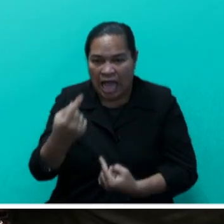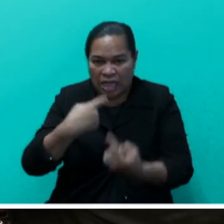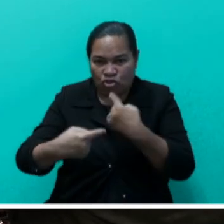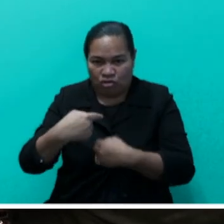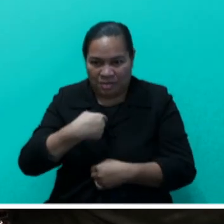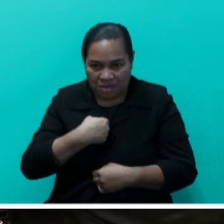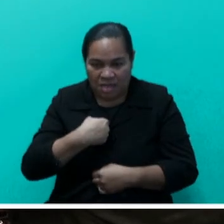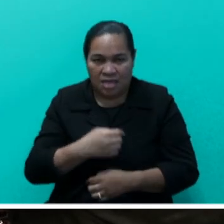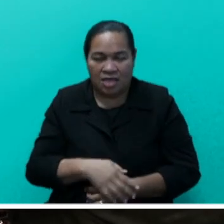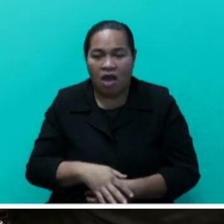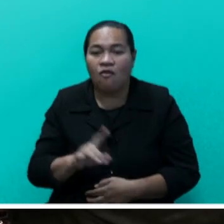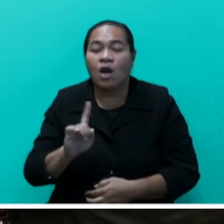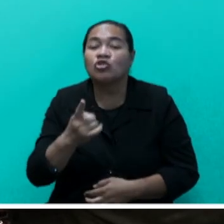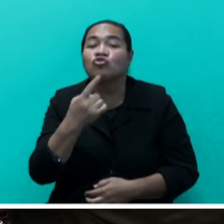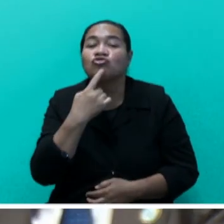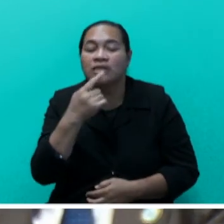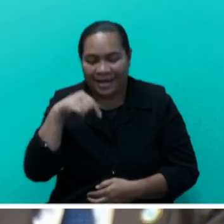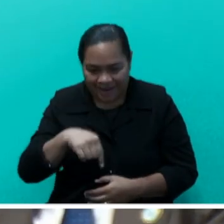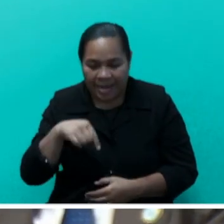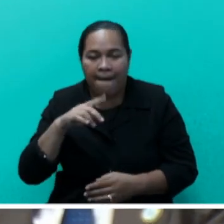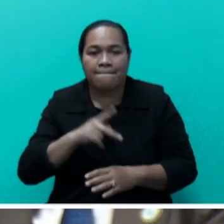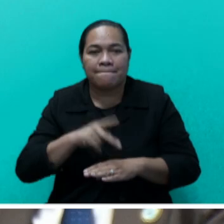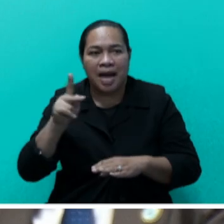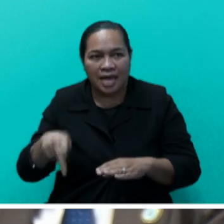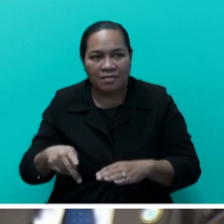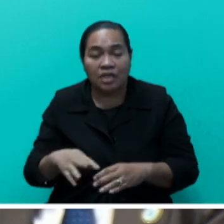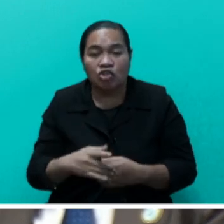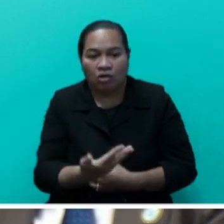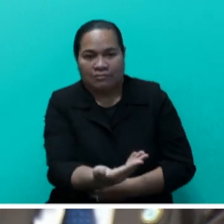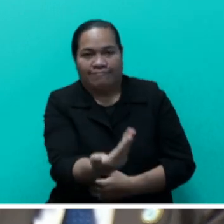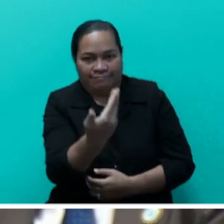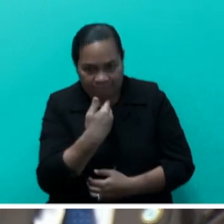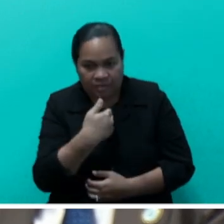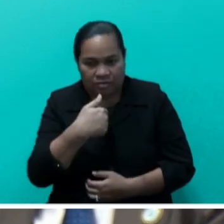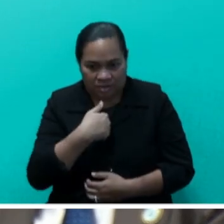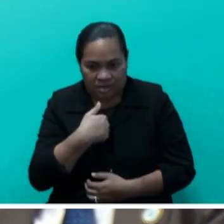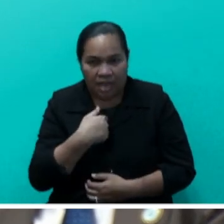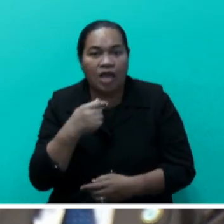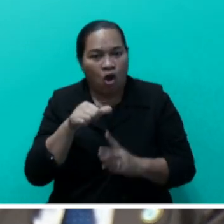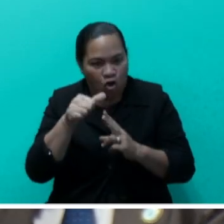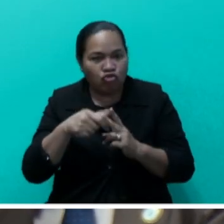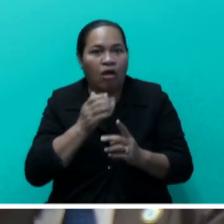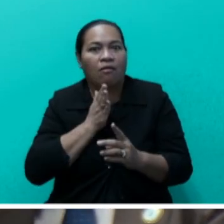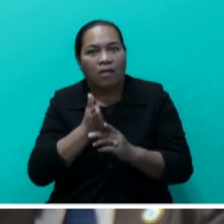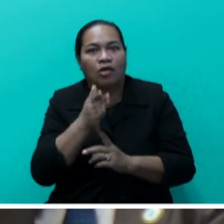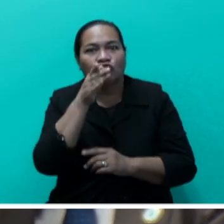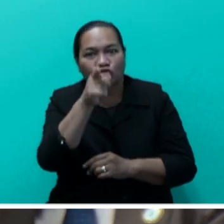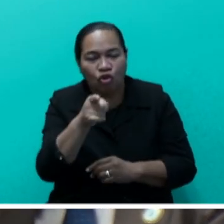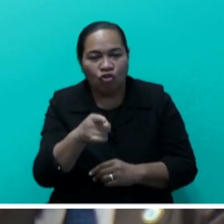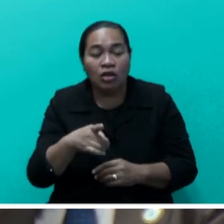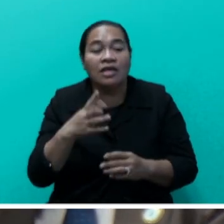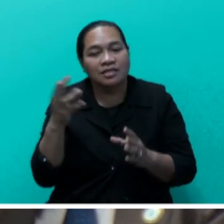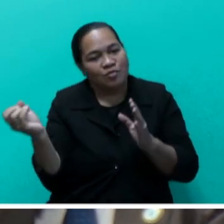what you said in Parliament. So it's directly to me and indirectly to you. It's just posted on their